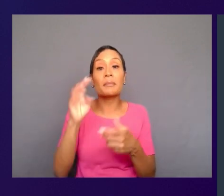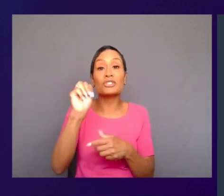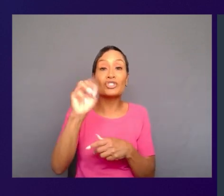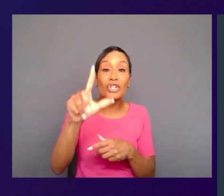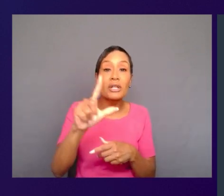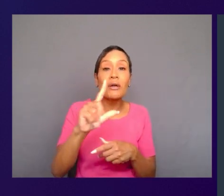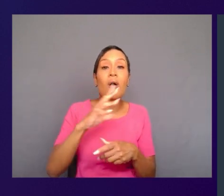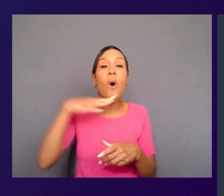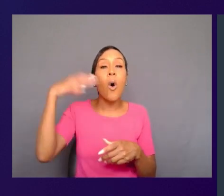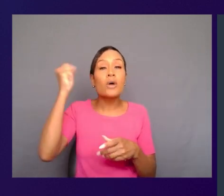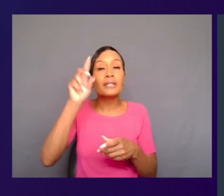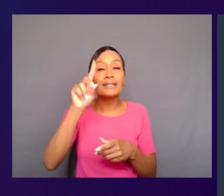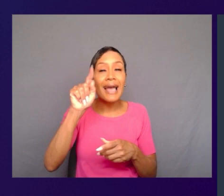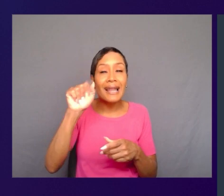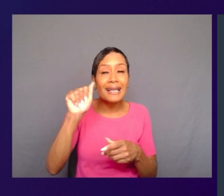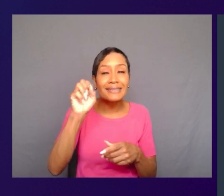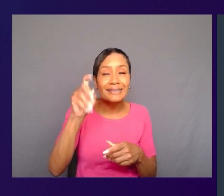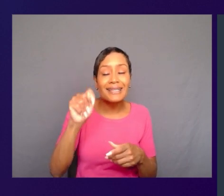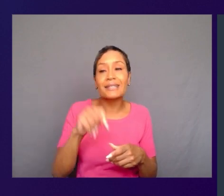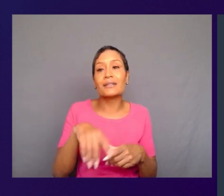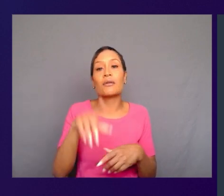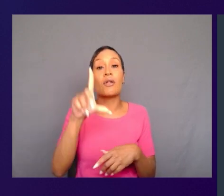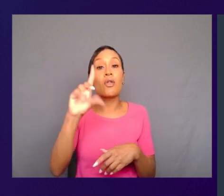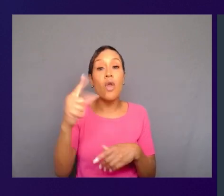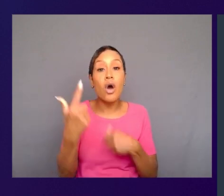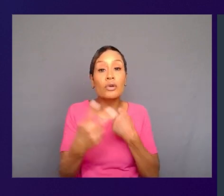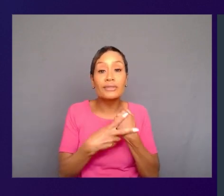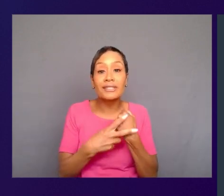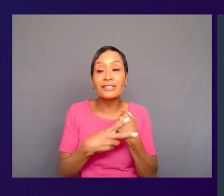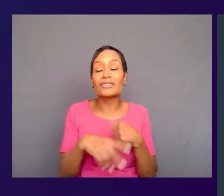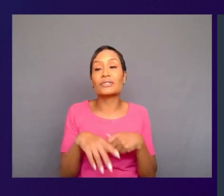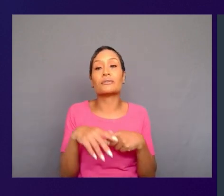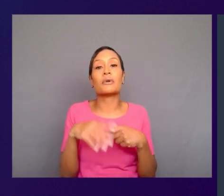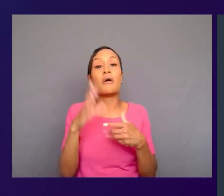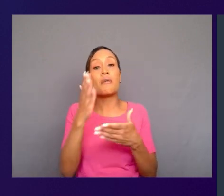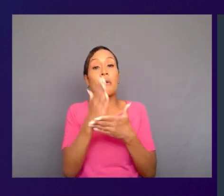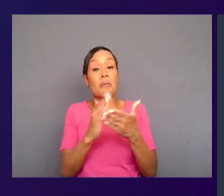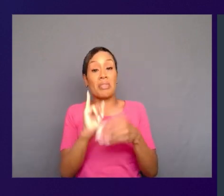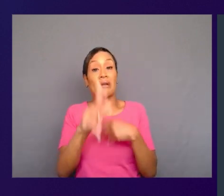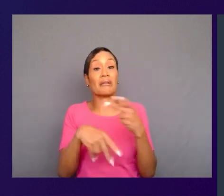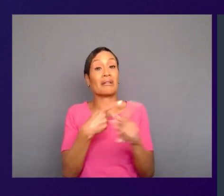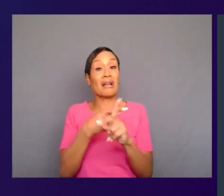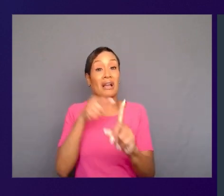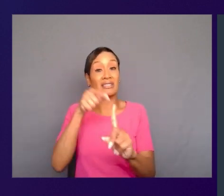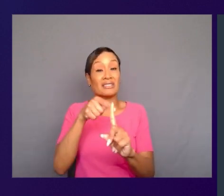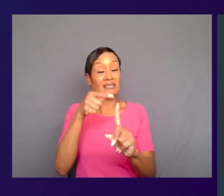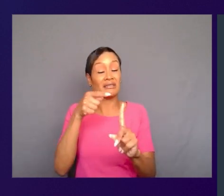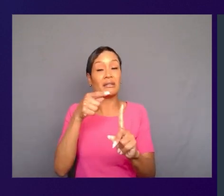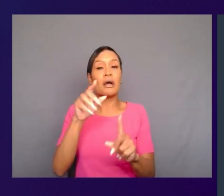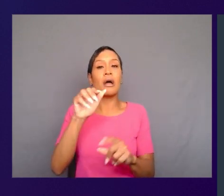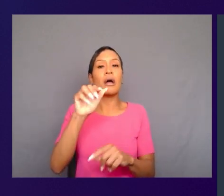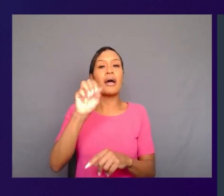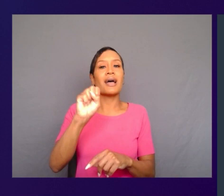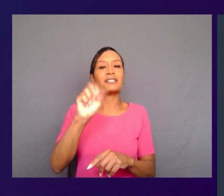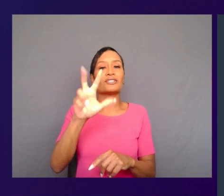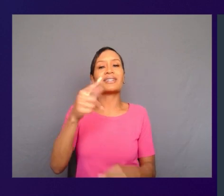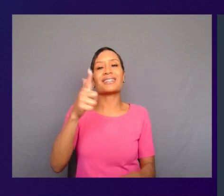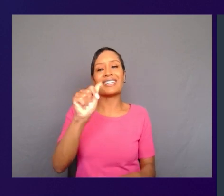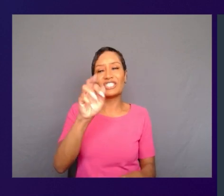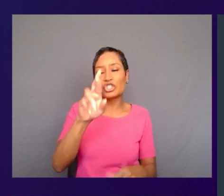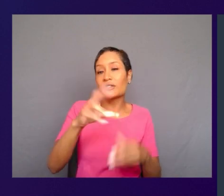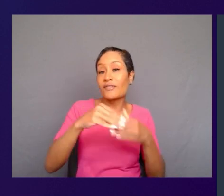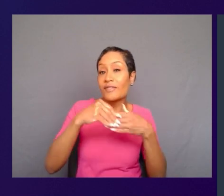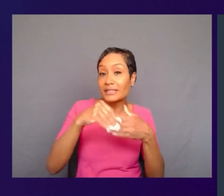older data sets or log retention. And for such use cases, Amazon S3 Glacier Flexible Retrieval